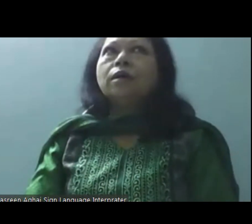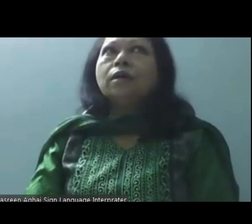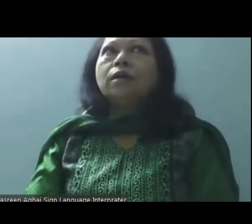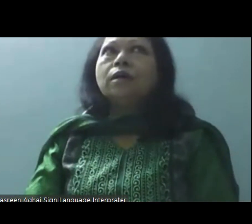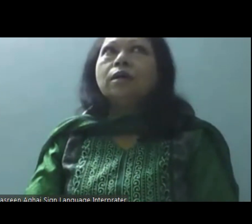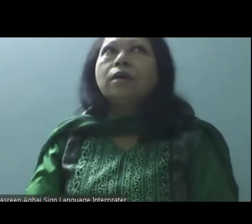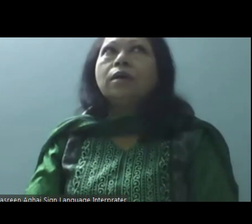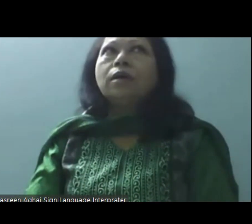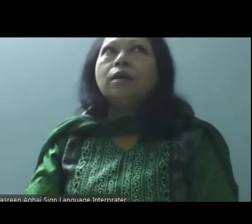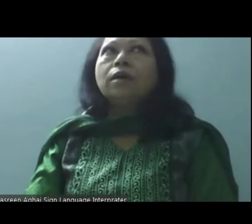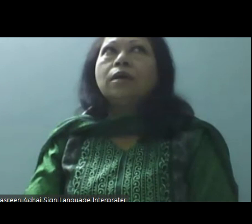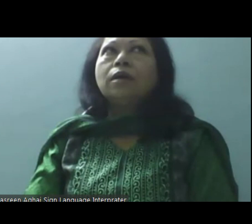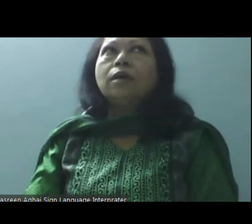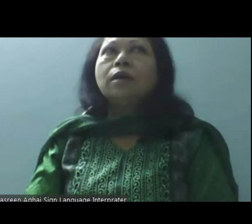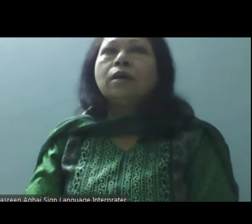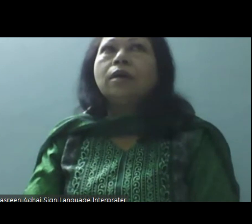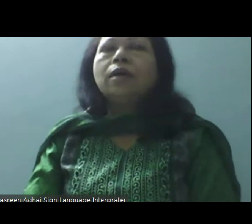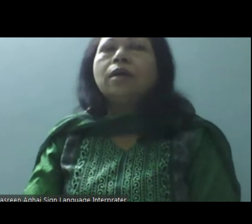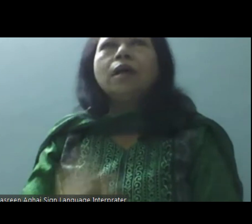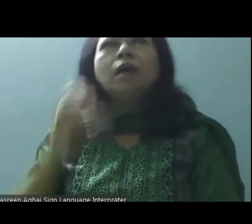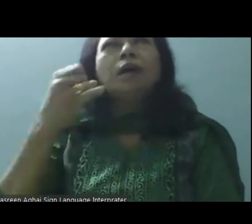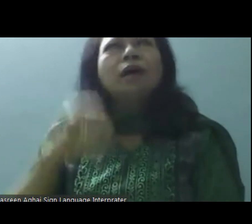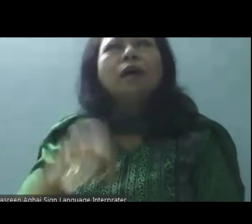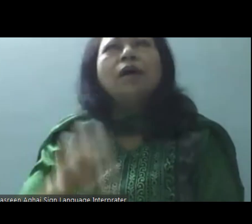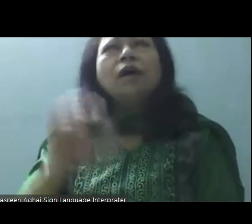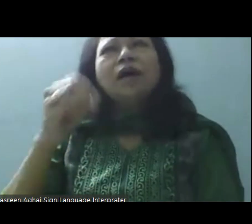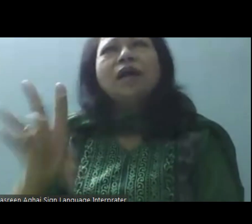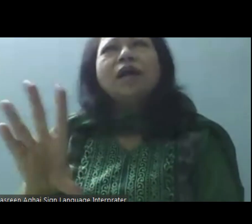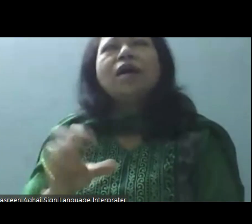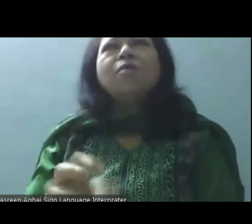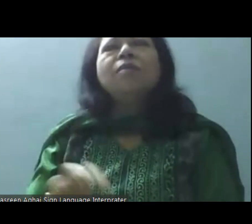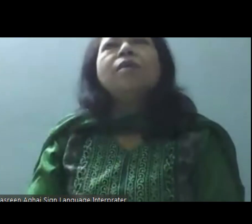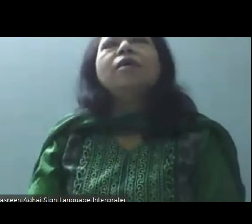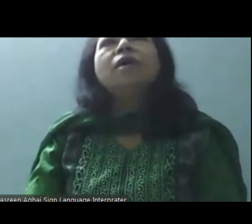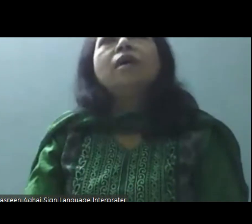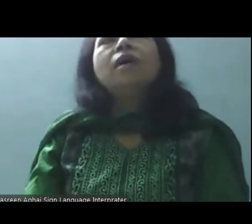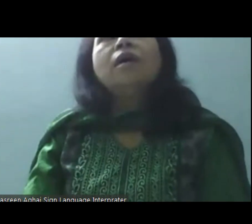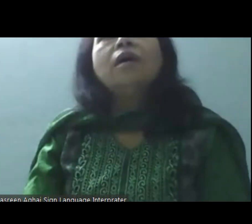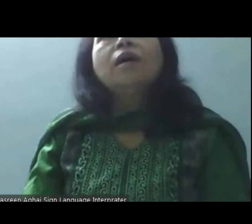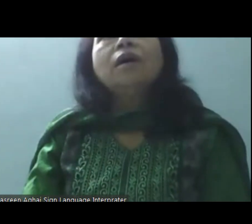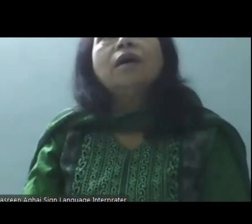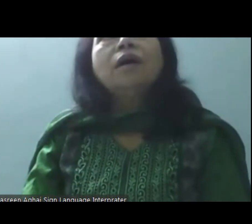the voiceless. We have to say that